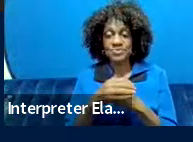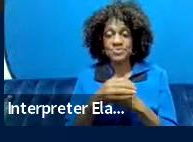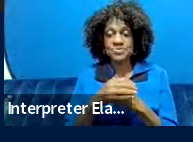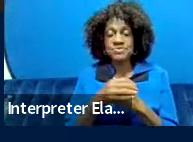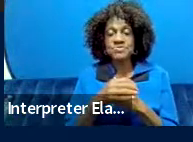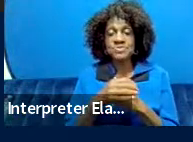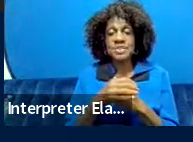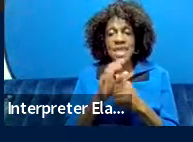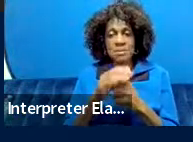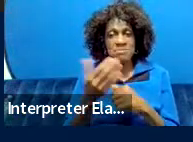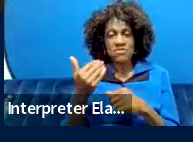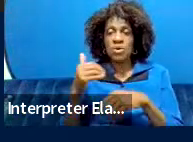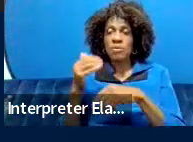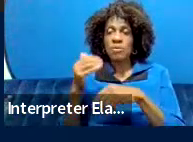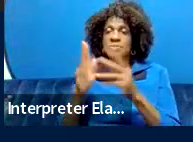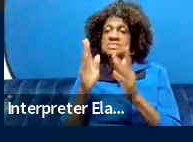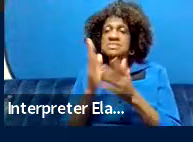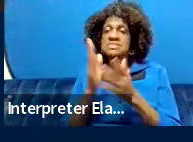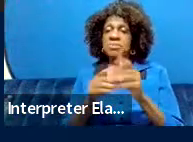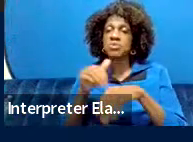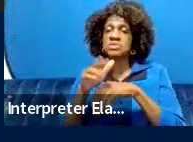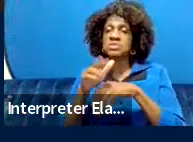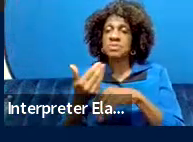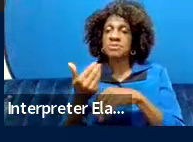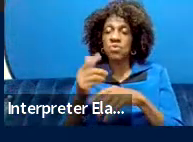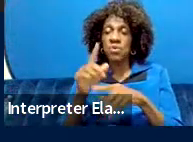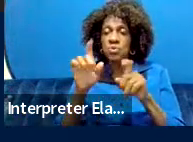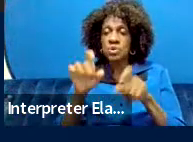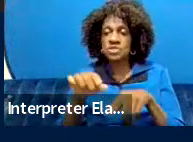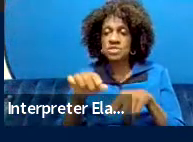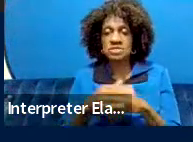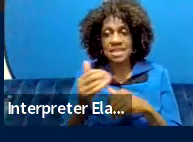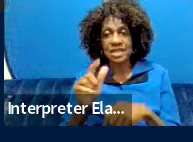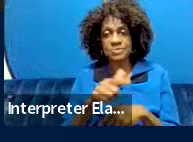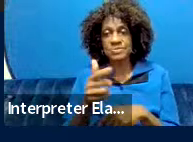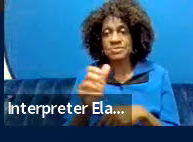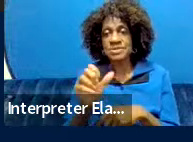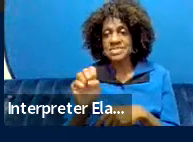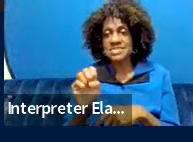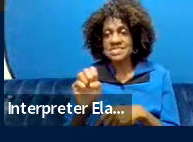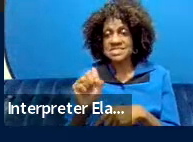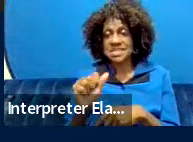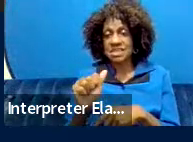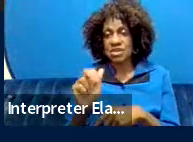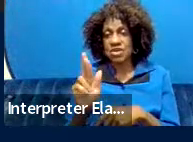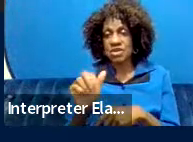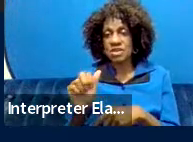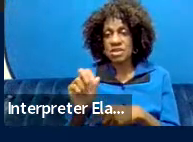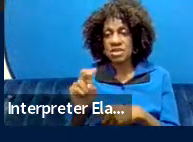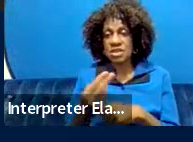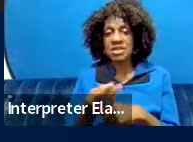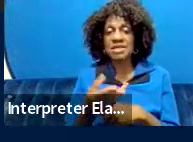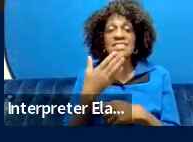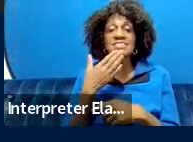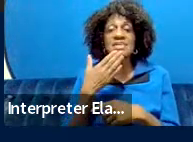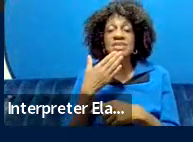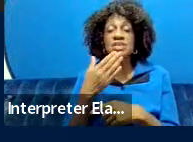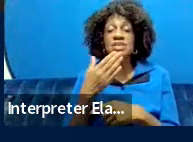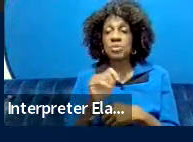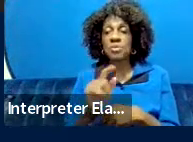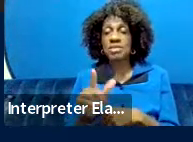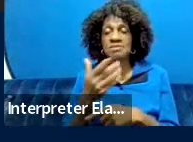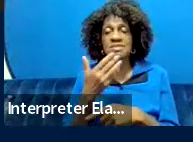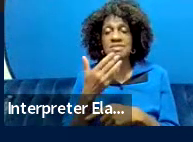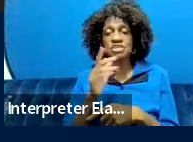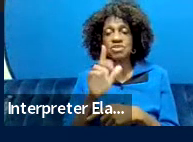pre-submitted. At this time, I'd like to turn it over to Sarah. Okay, thank you very much, Bill. And we will move on to the